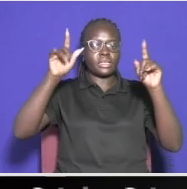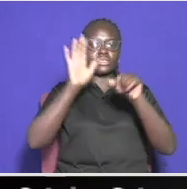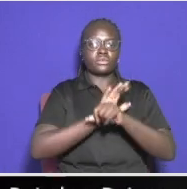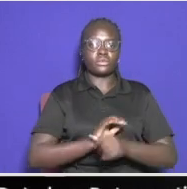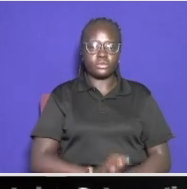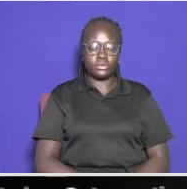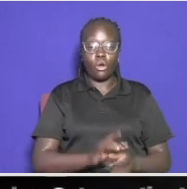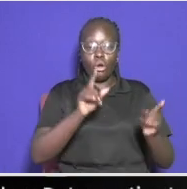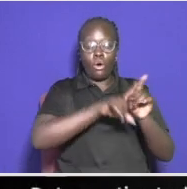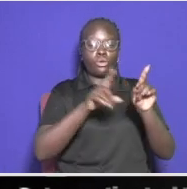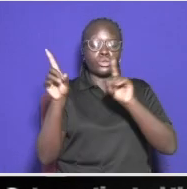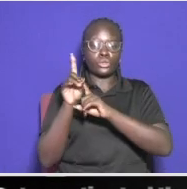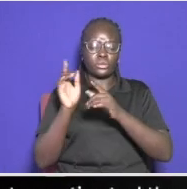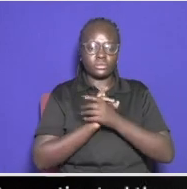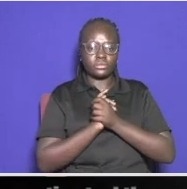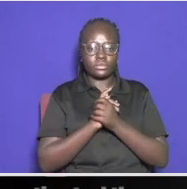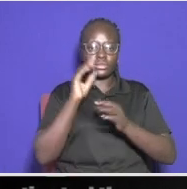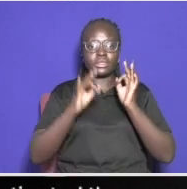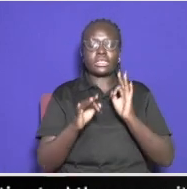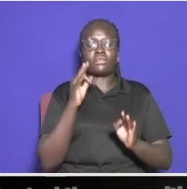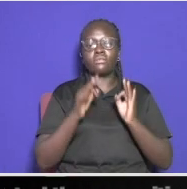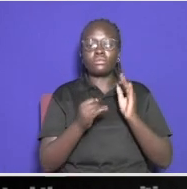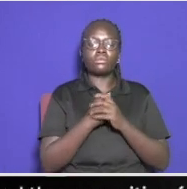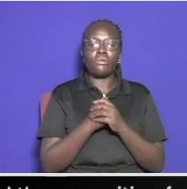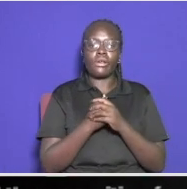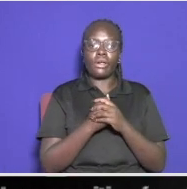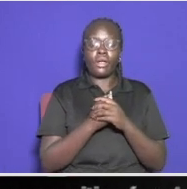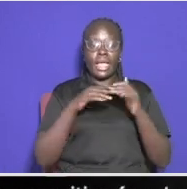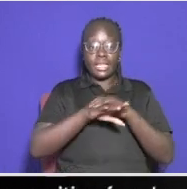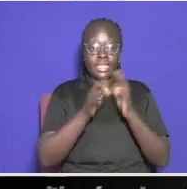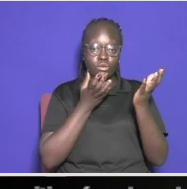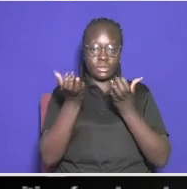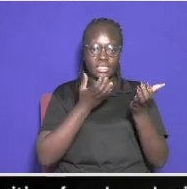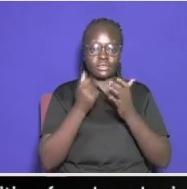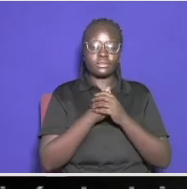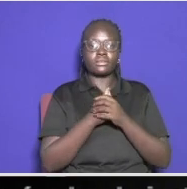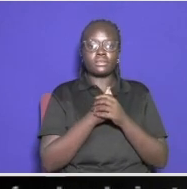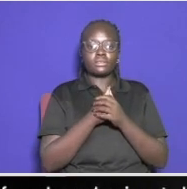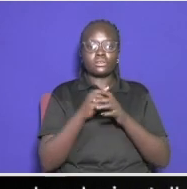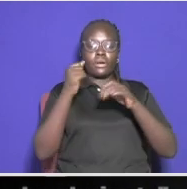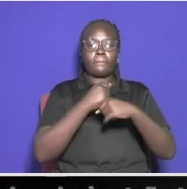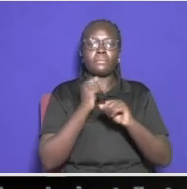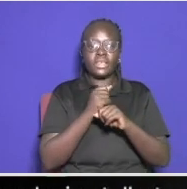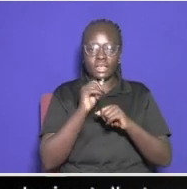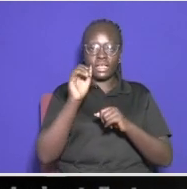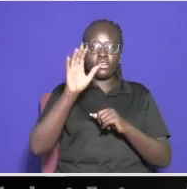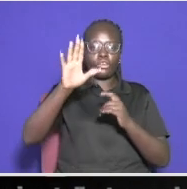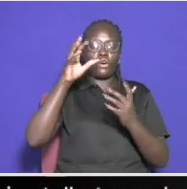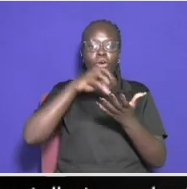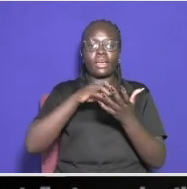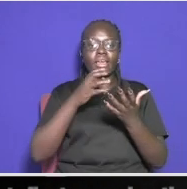And also, I would, if you're to enter to this business, make your fellow bakers your